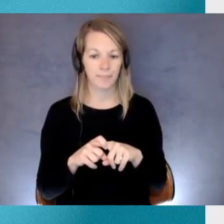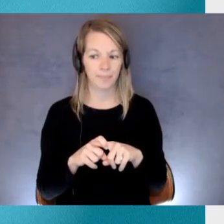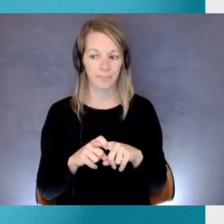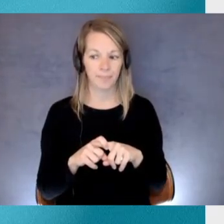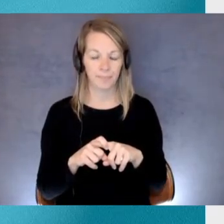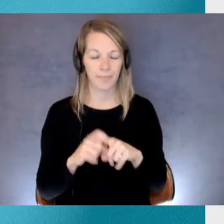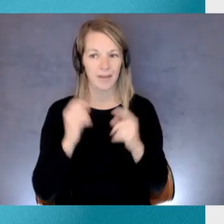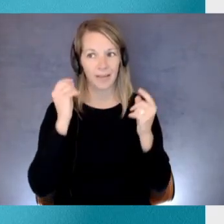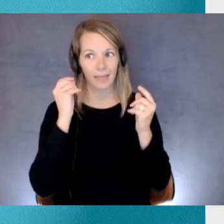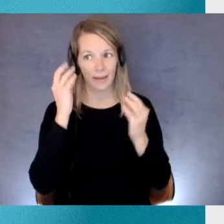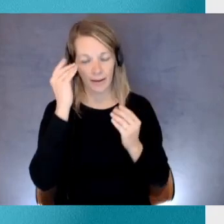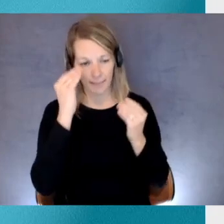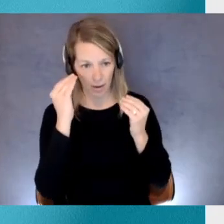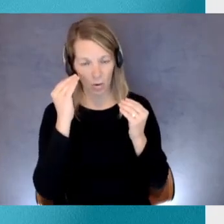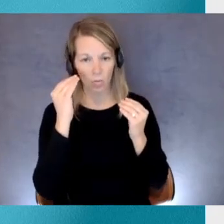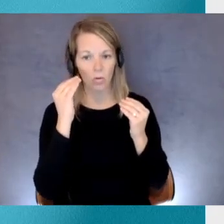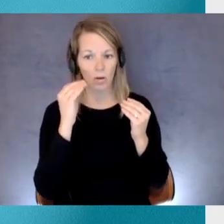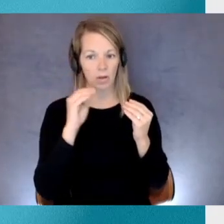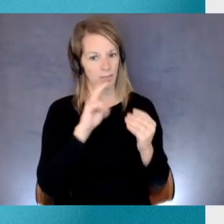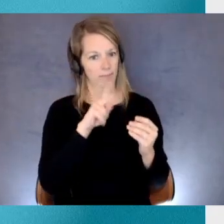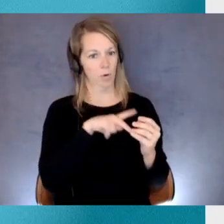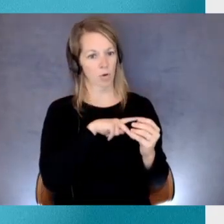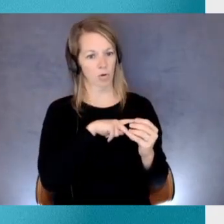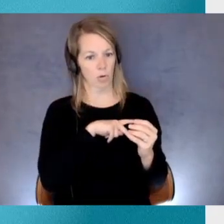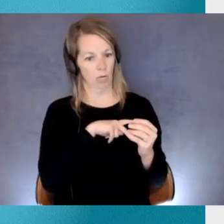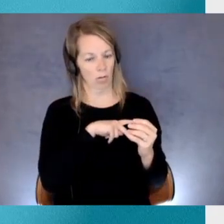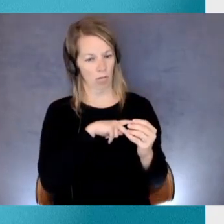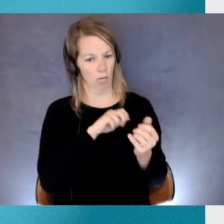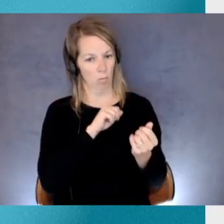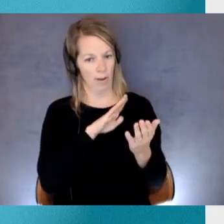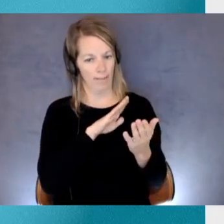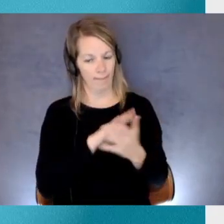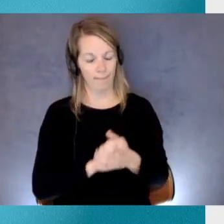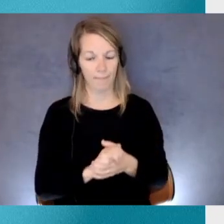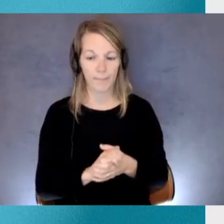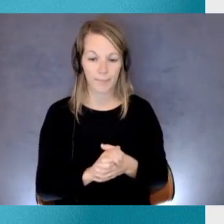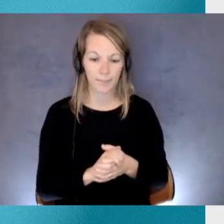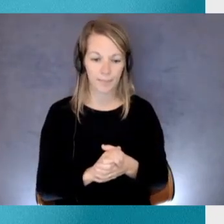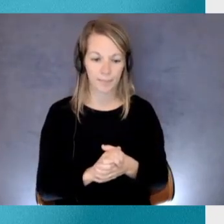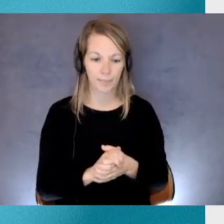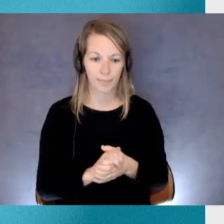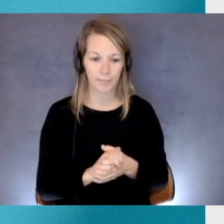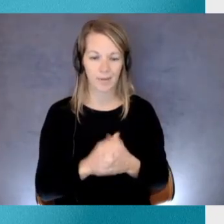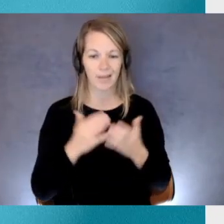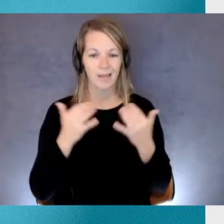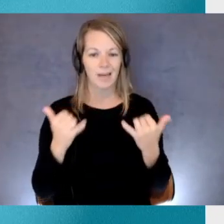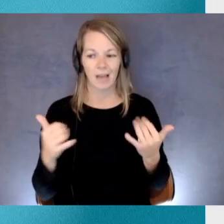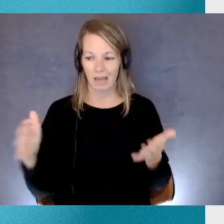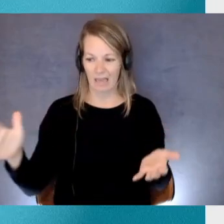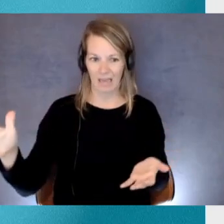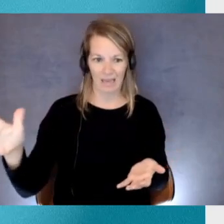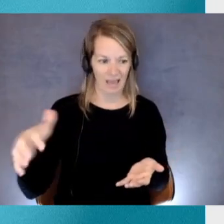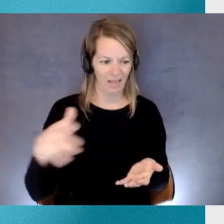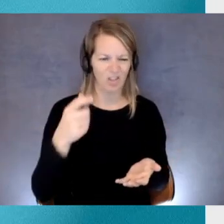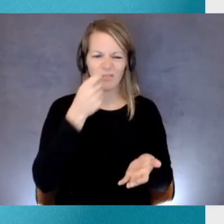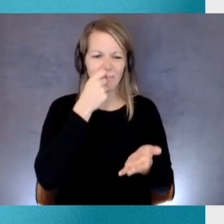think about this in a personal way. And so I would like us to gather a few supplies, even if you just have a pen or pencil. That's a wonderful